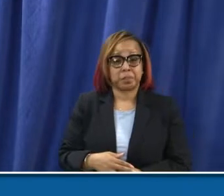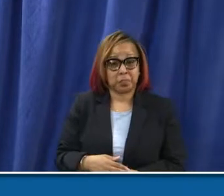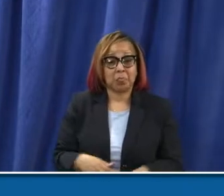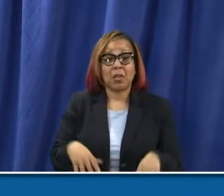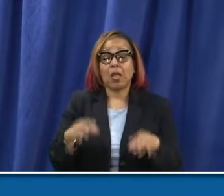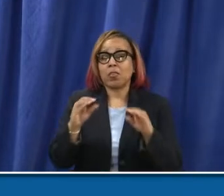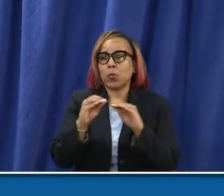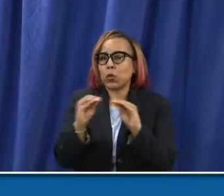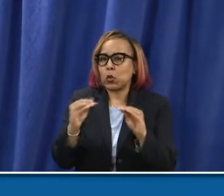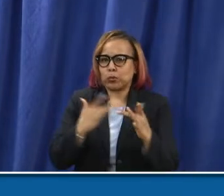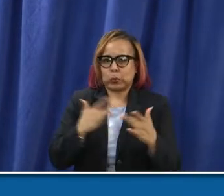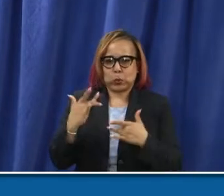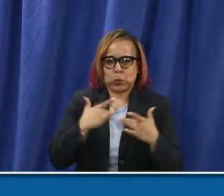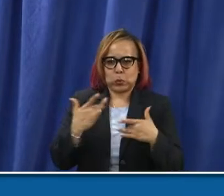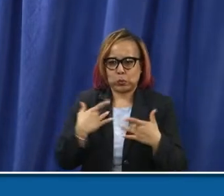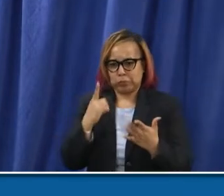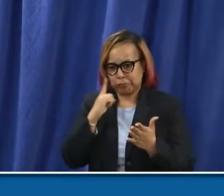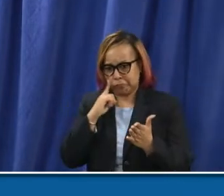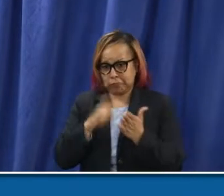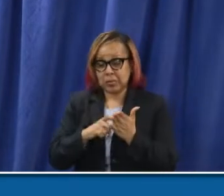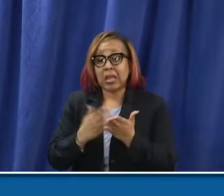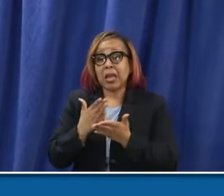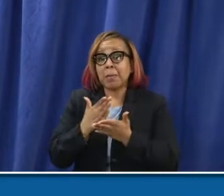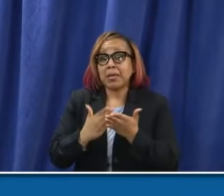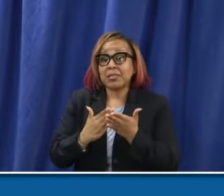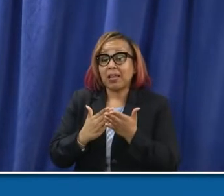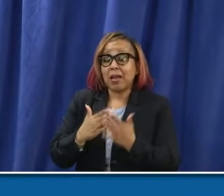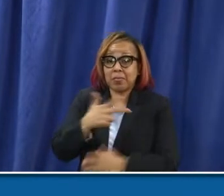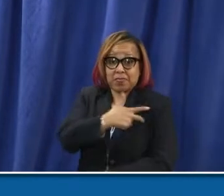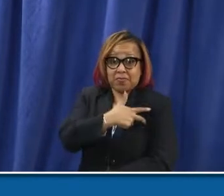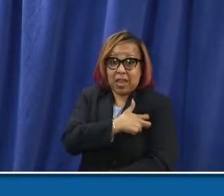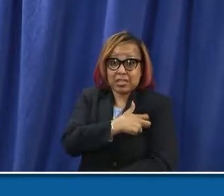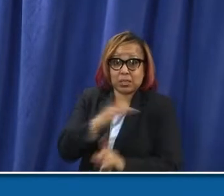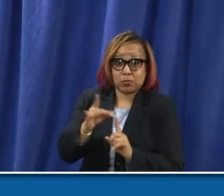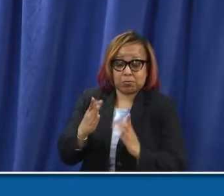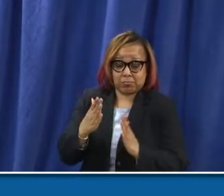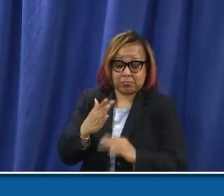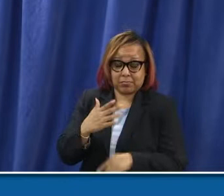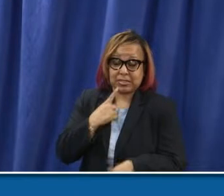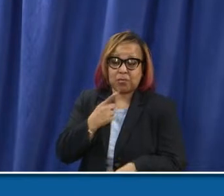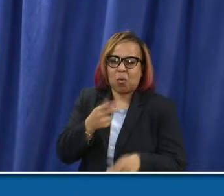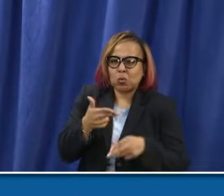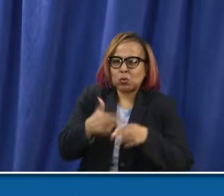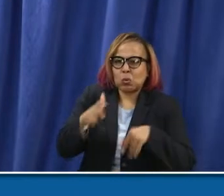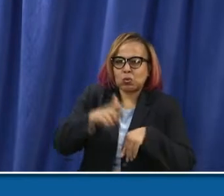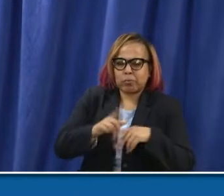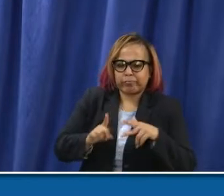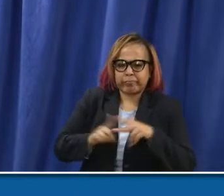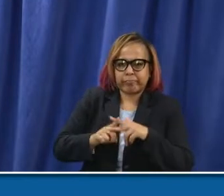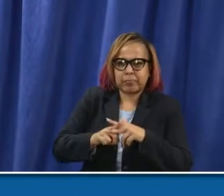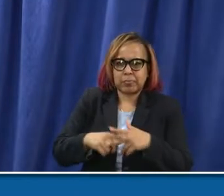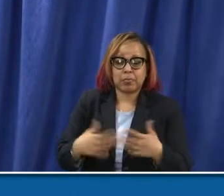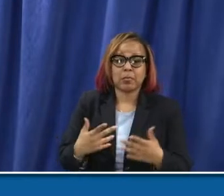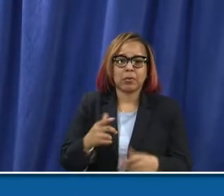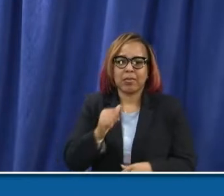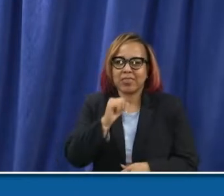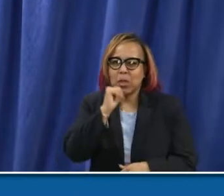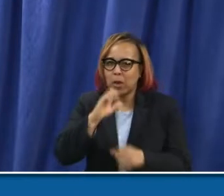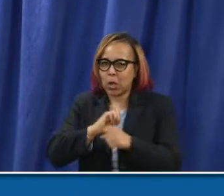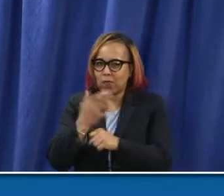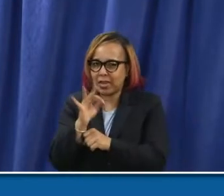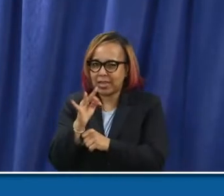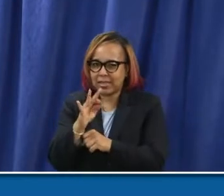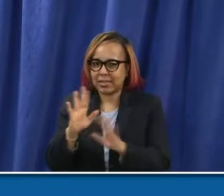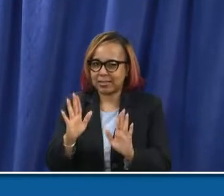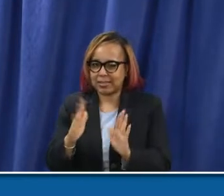no safety concerns identified, but some vaccine recipients did report short-term side effects. Those side effects are not COVID-19,